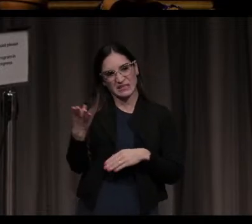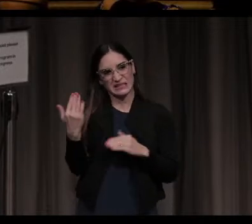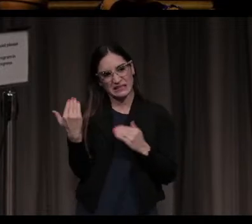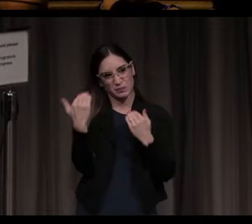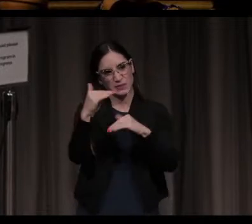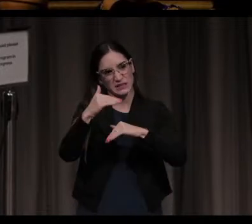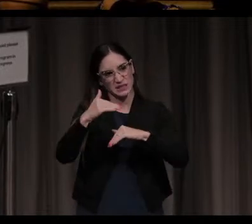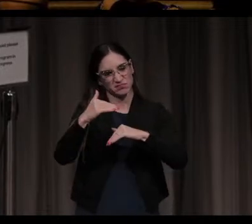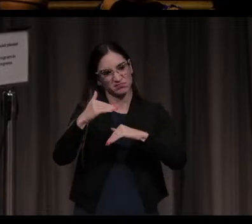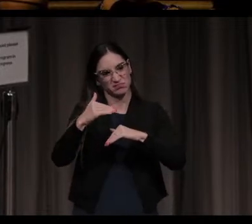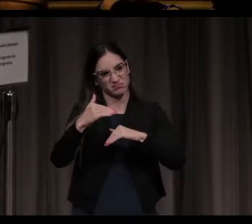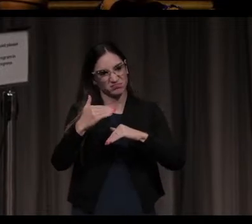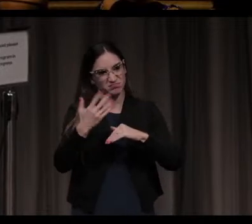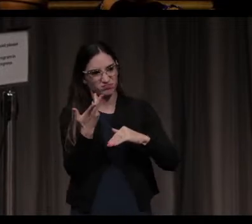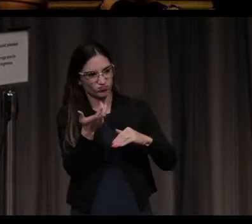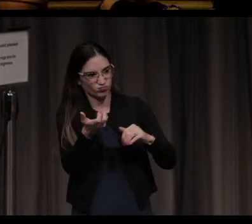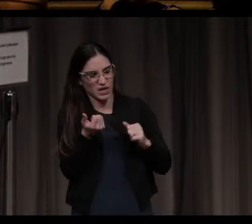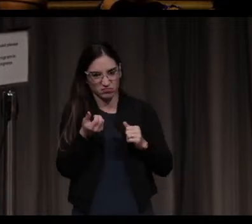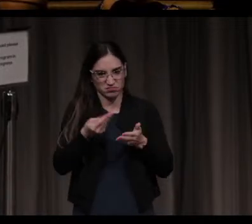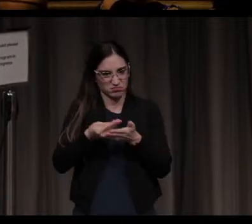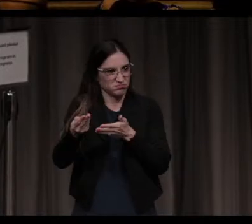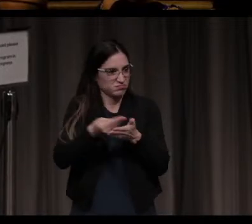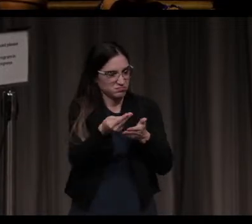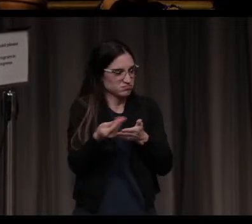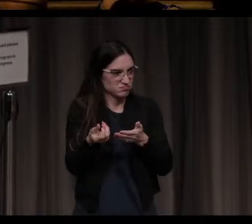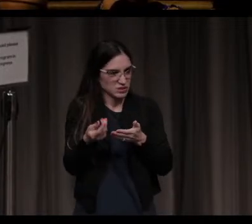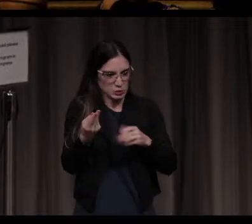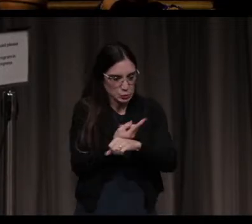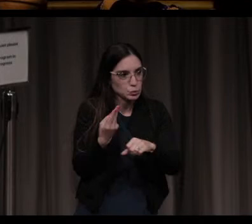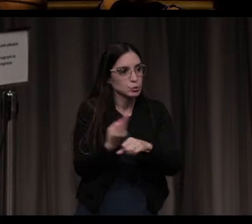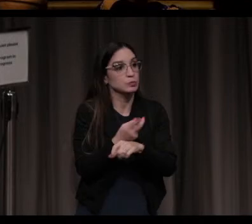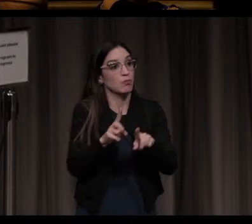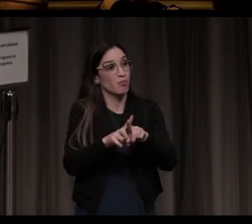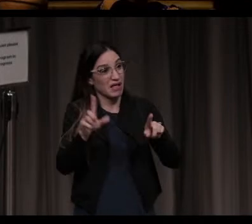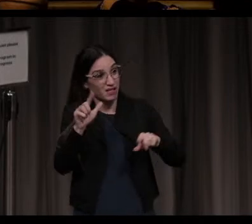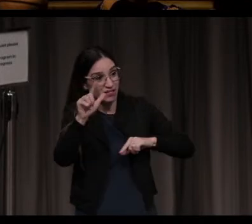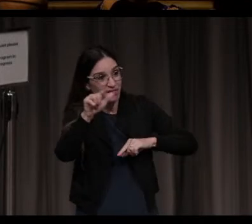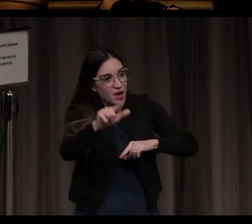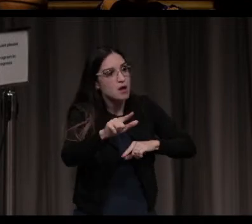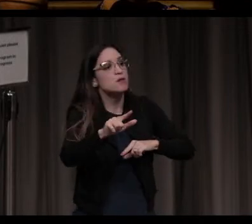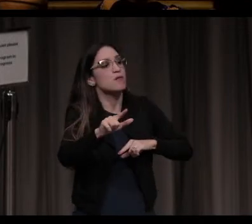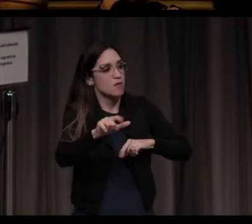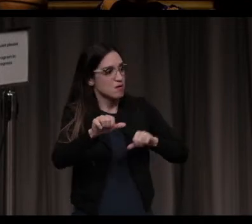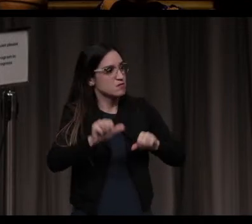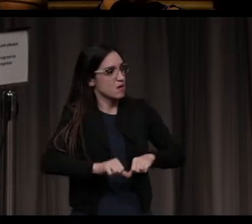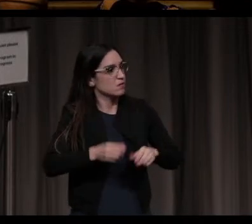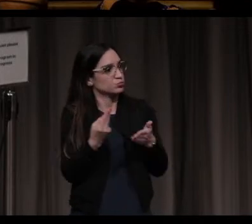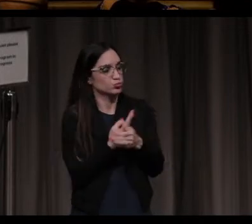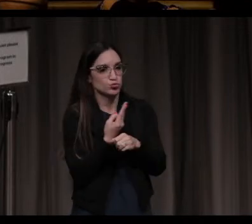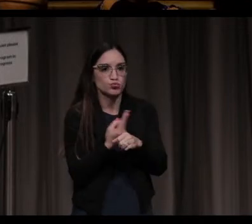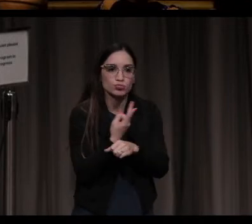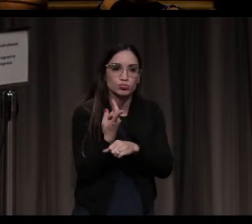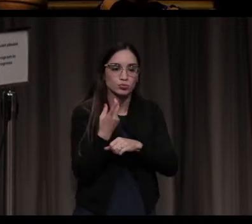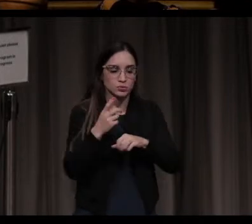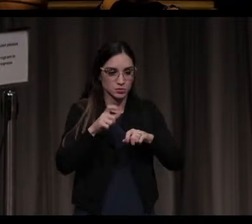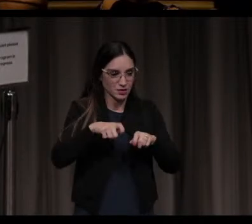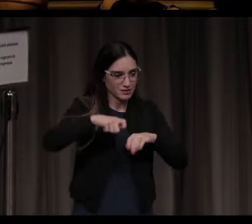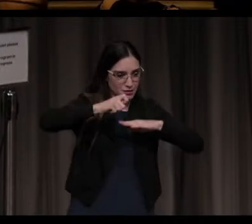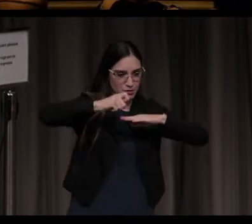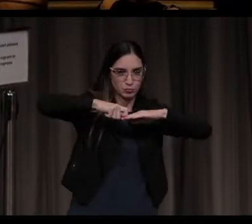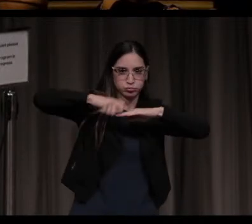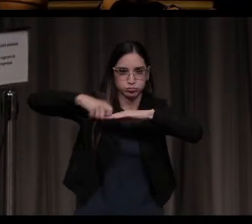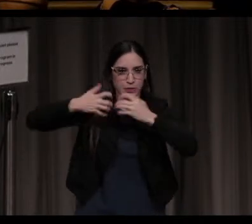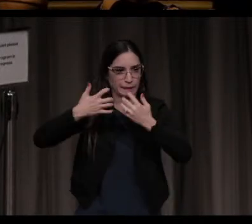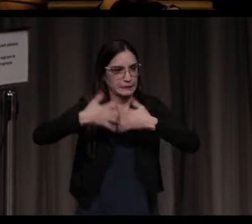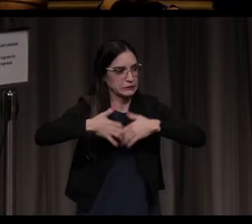out using layers. But then when they had access to machines like the sewing machine, they were able to experiment and have fun and get